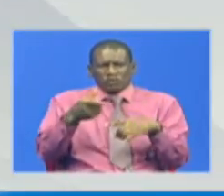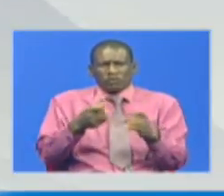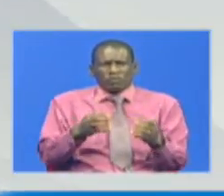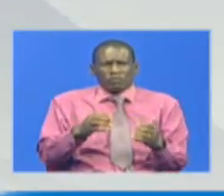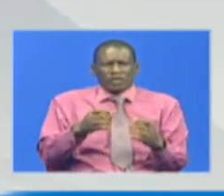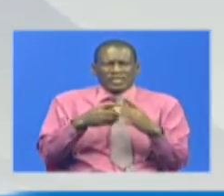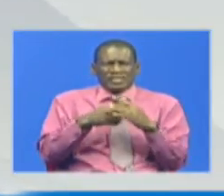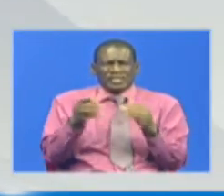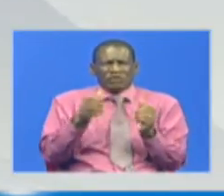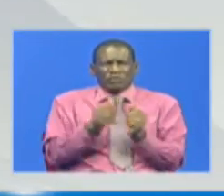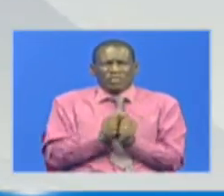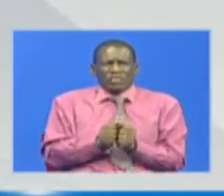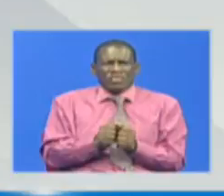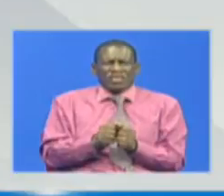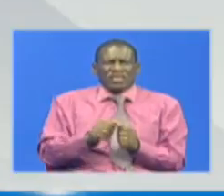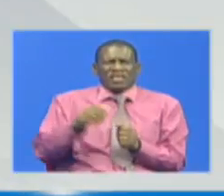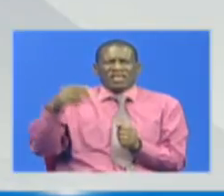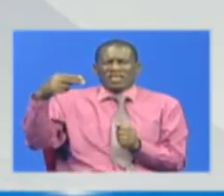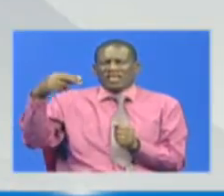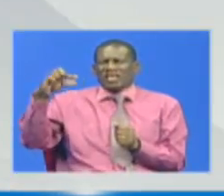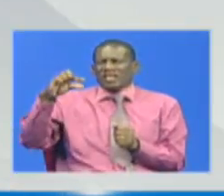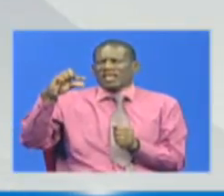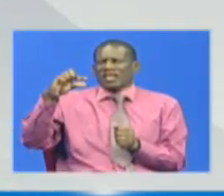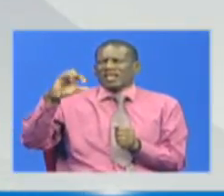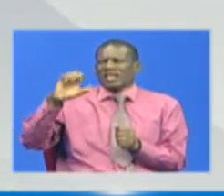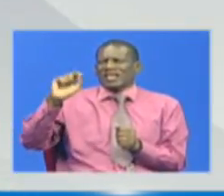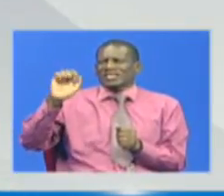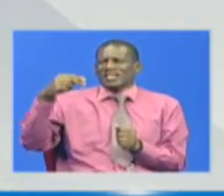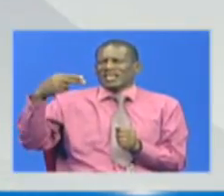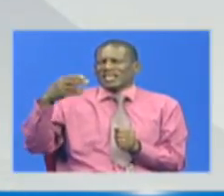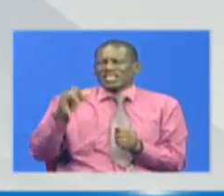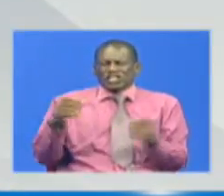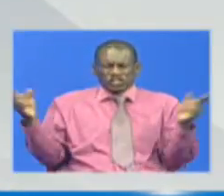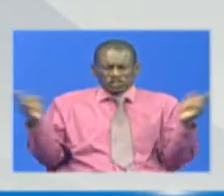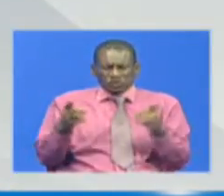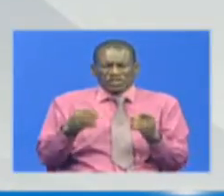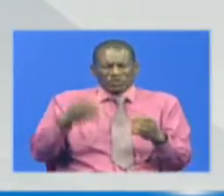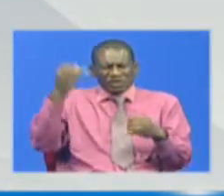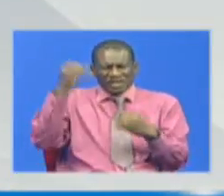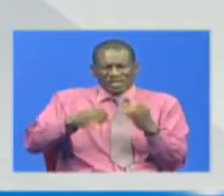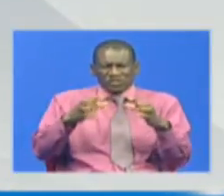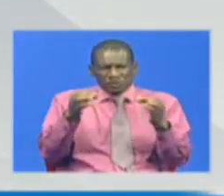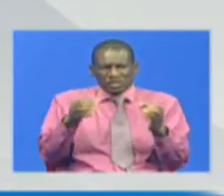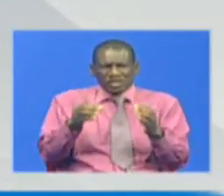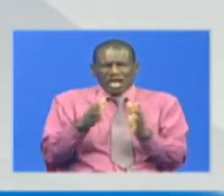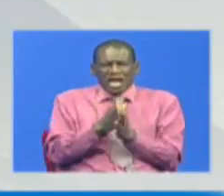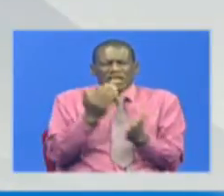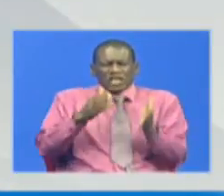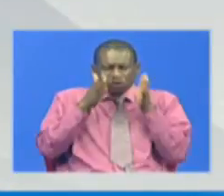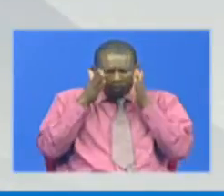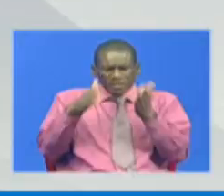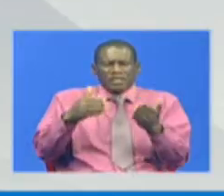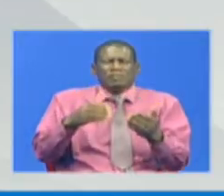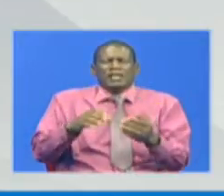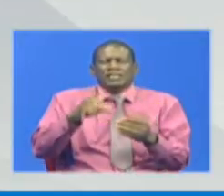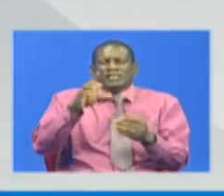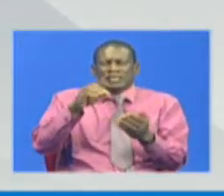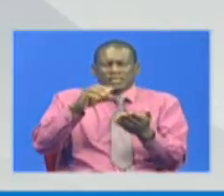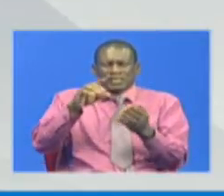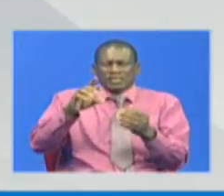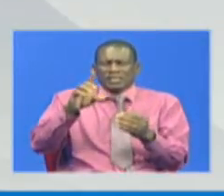begin with Linus Gitahi. What is your closing remark briefly, and any commitment as Diamond Trust Bank?